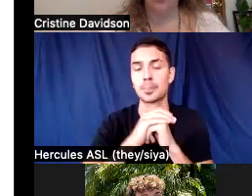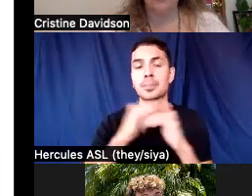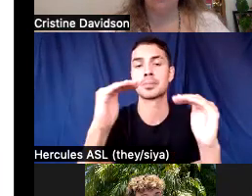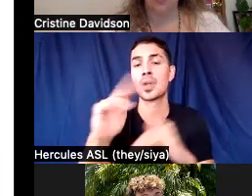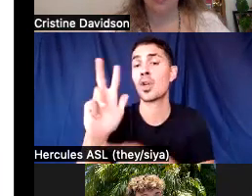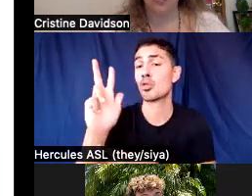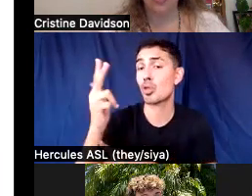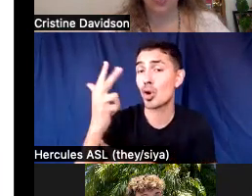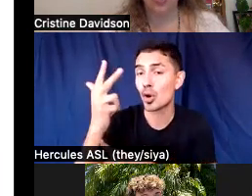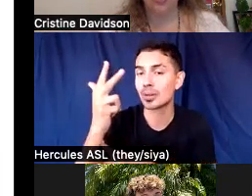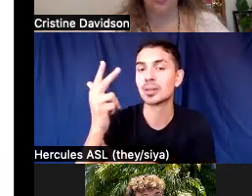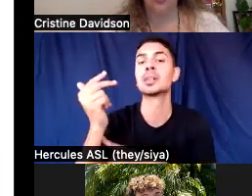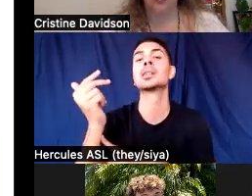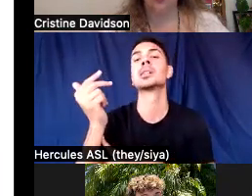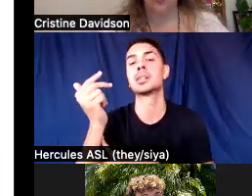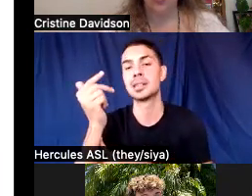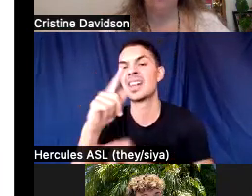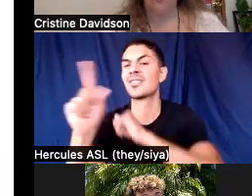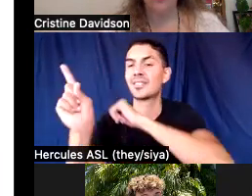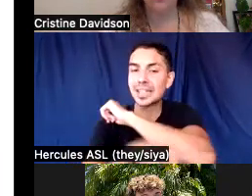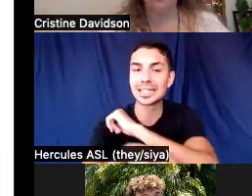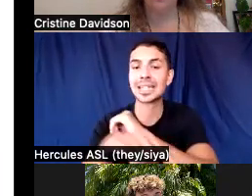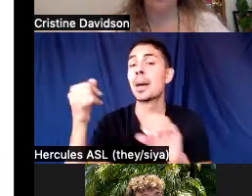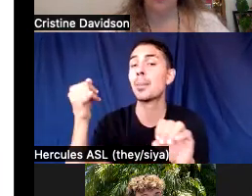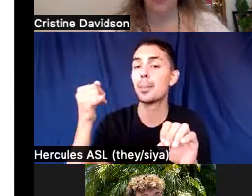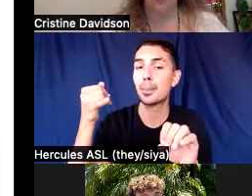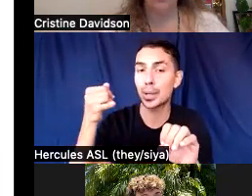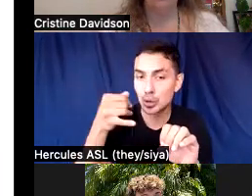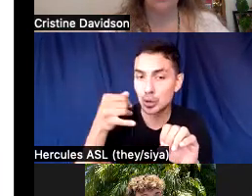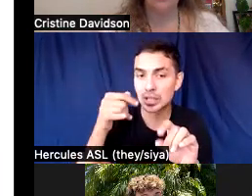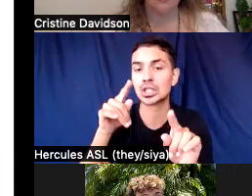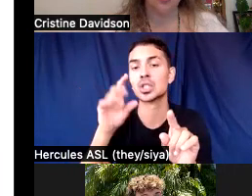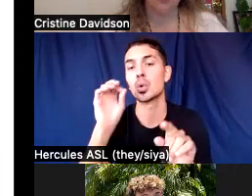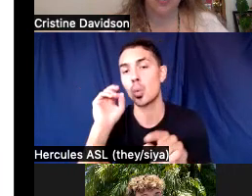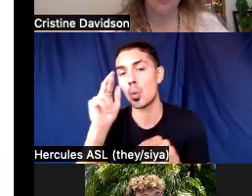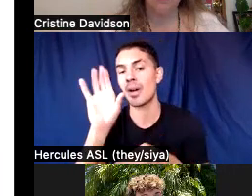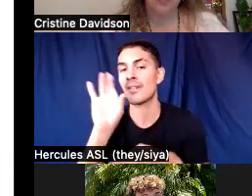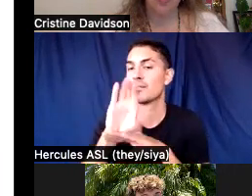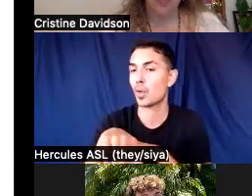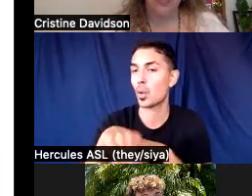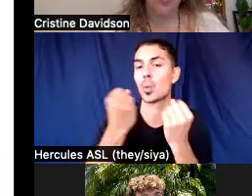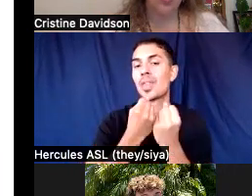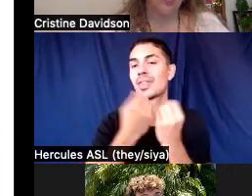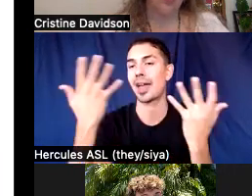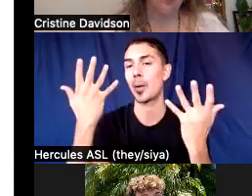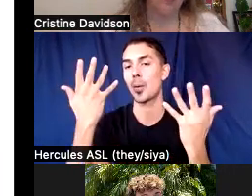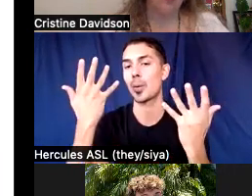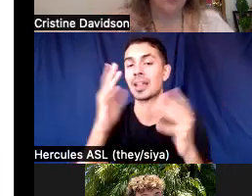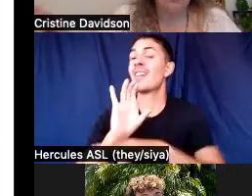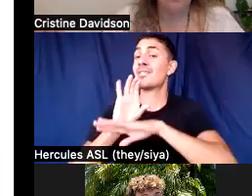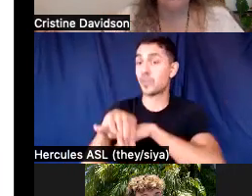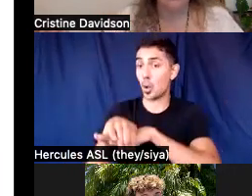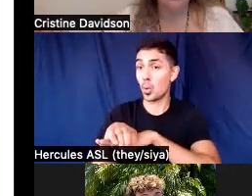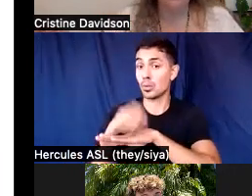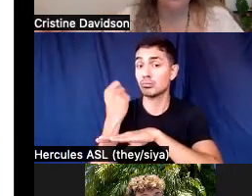and then one of several other conditions. So force without inflicting injury, right? So